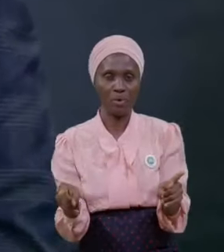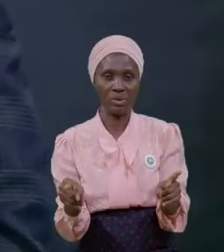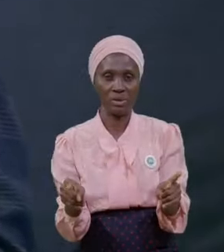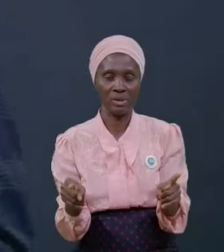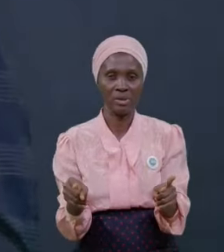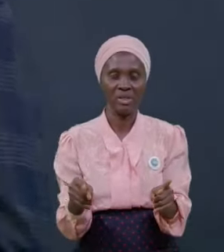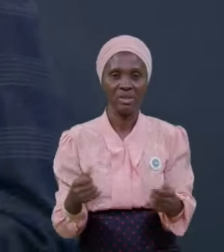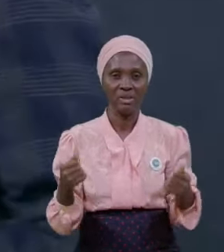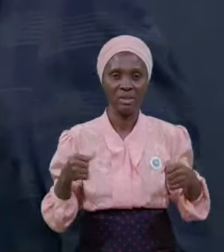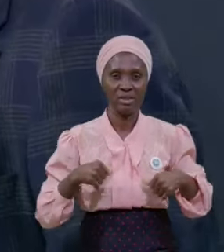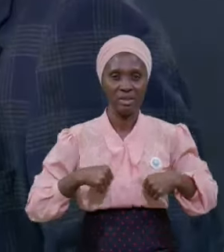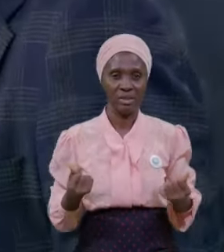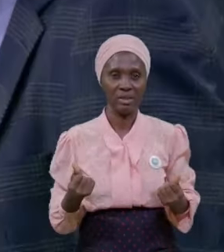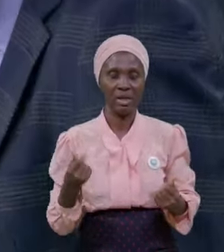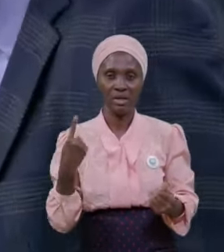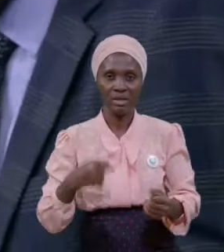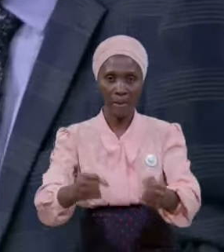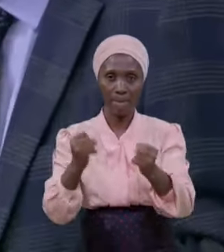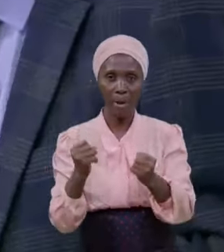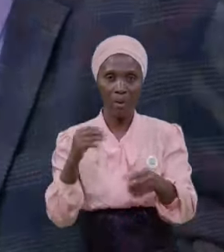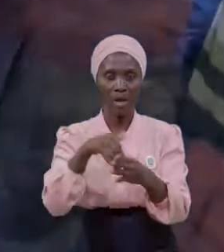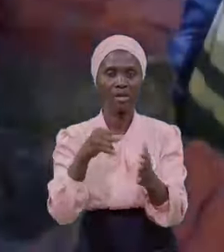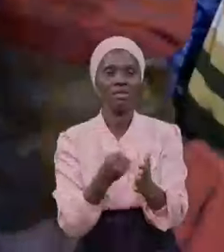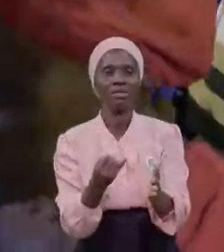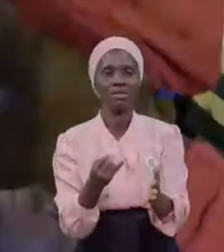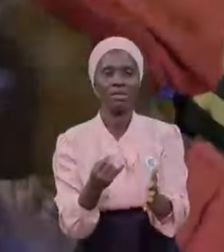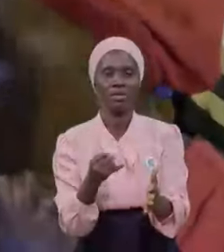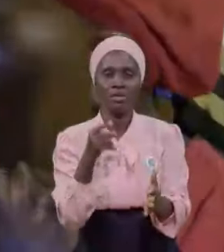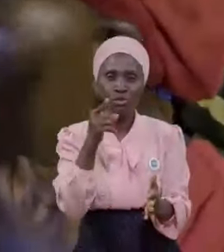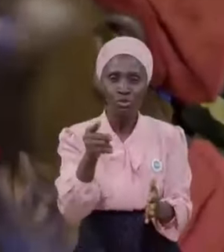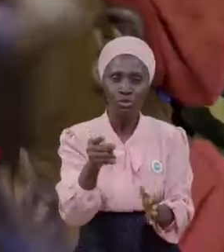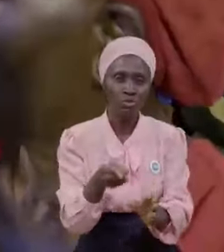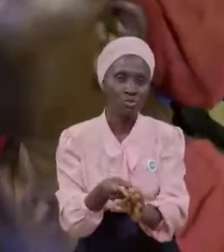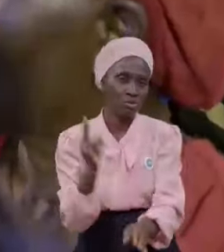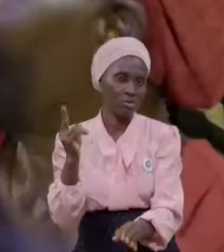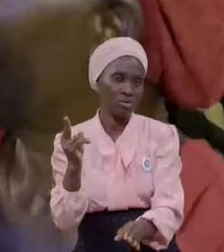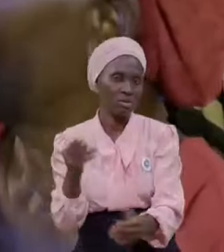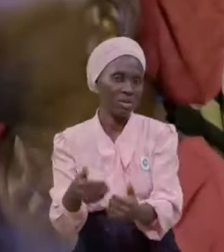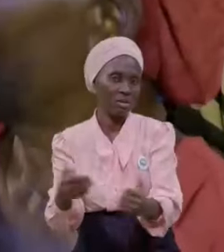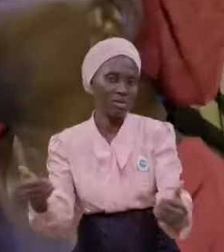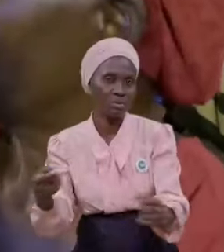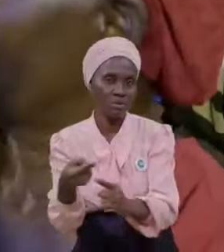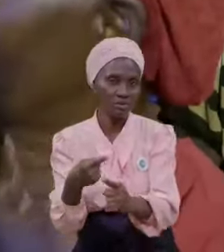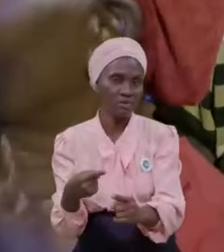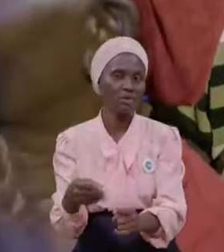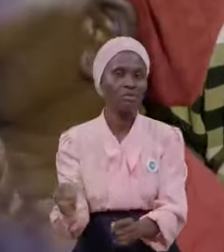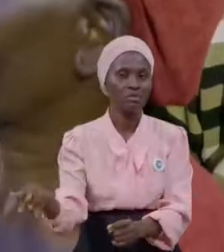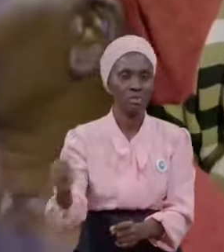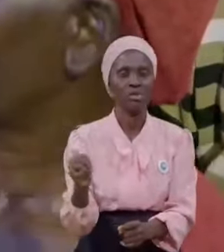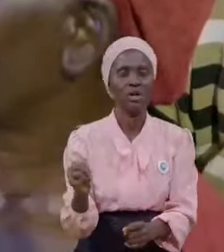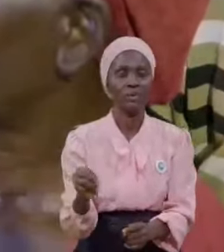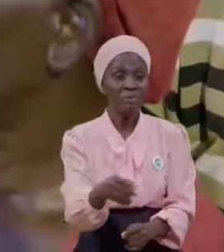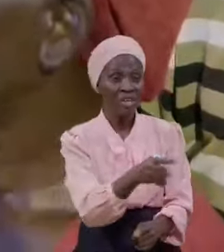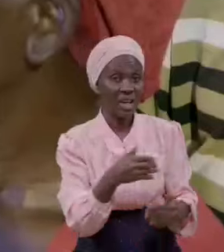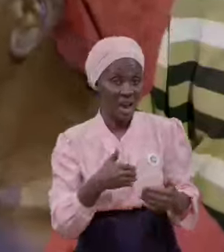have a form of godliness. A form, and when you look at them because of the